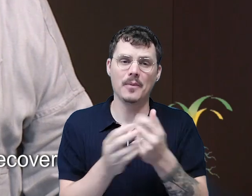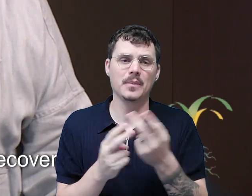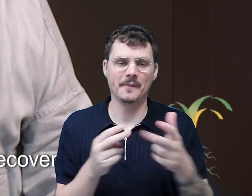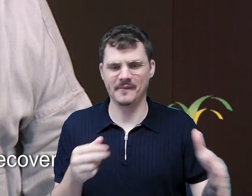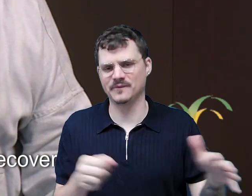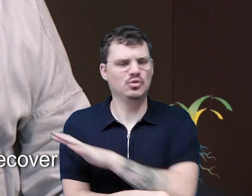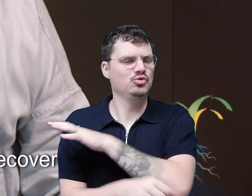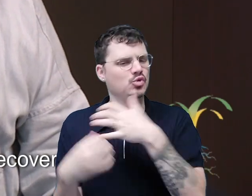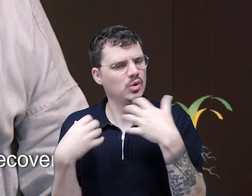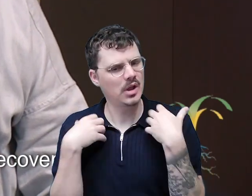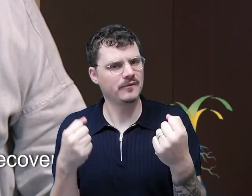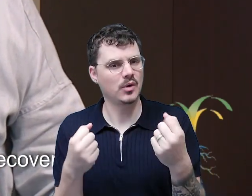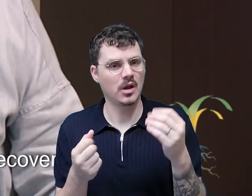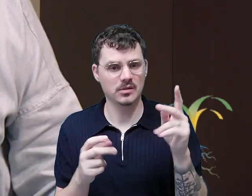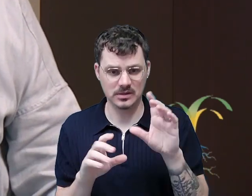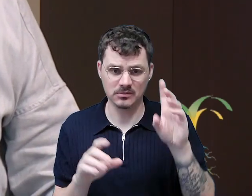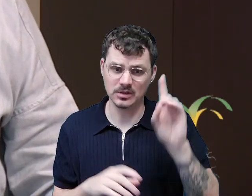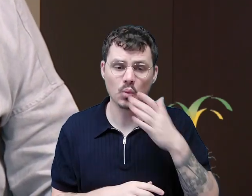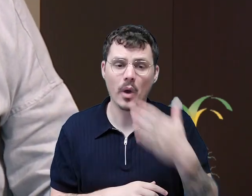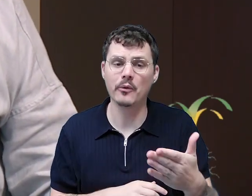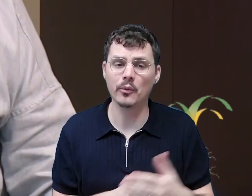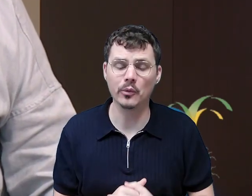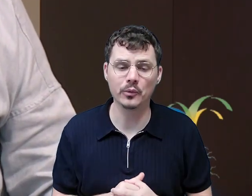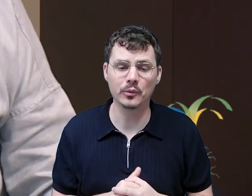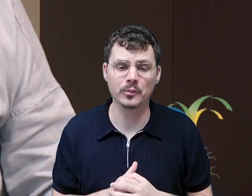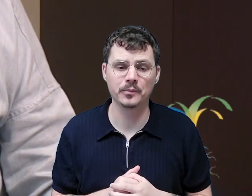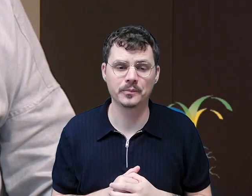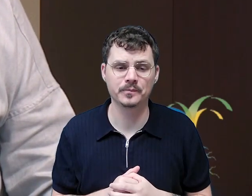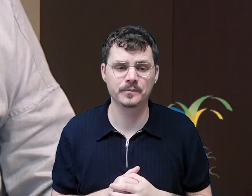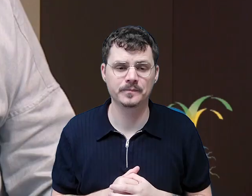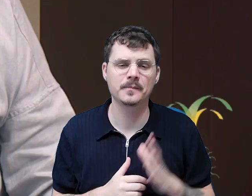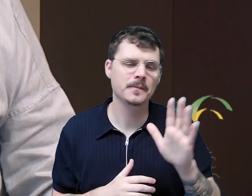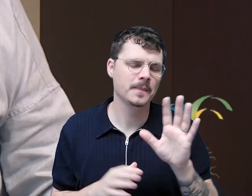other supports helped them fully recover, and she did very, very well.